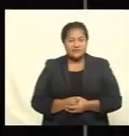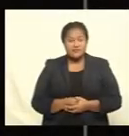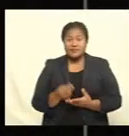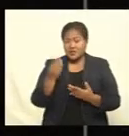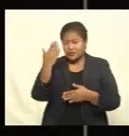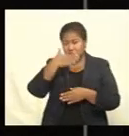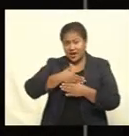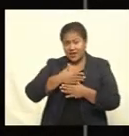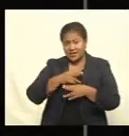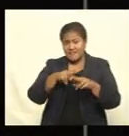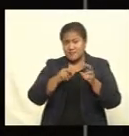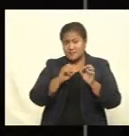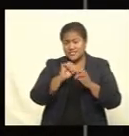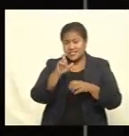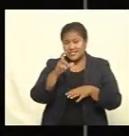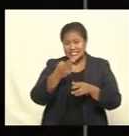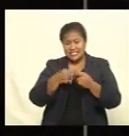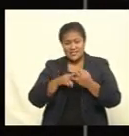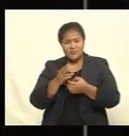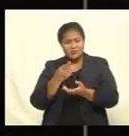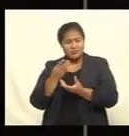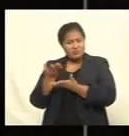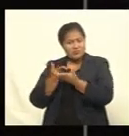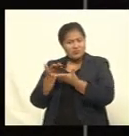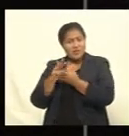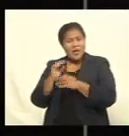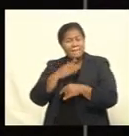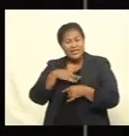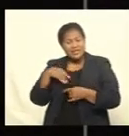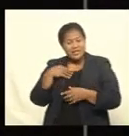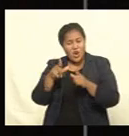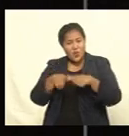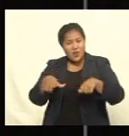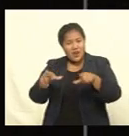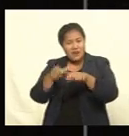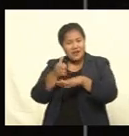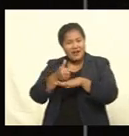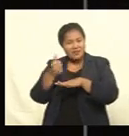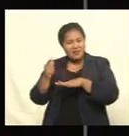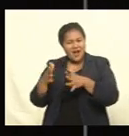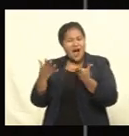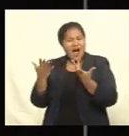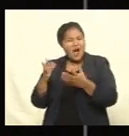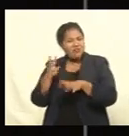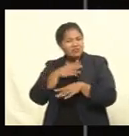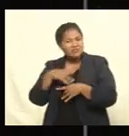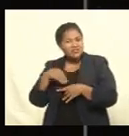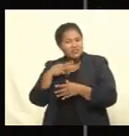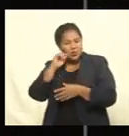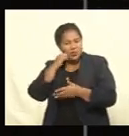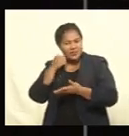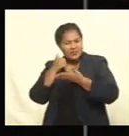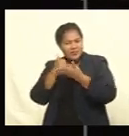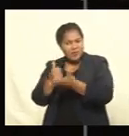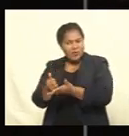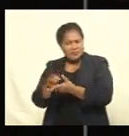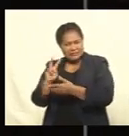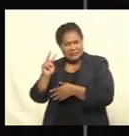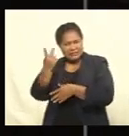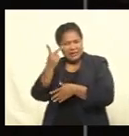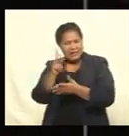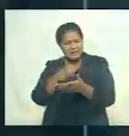And tonight, the FBC News speaks with the Minister of Local Government, Premila Kumar, on how her ministry is responding to this second wave